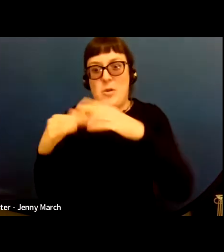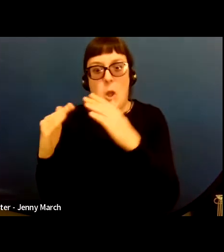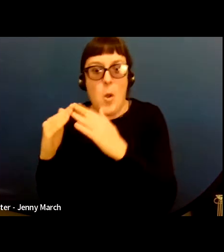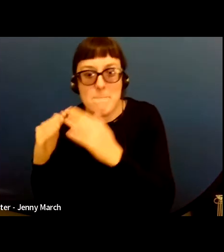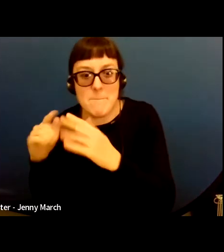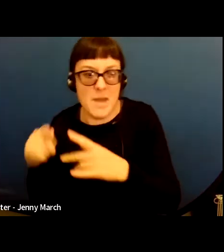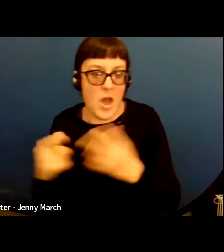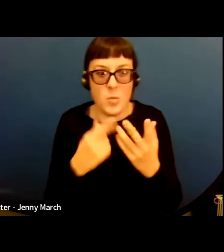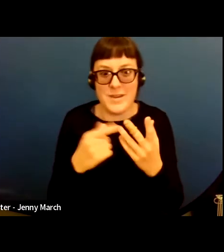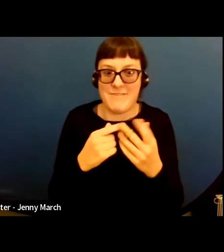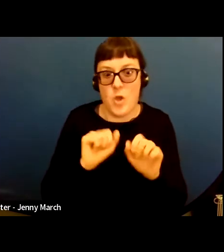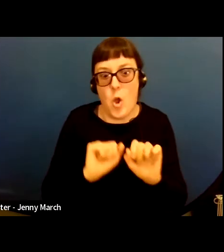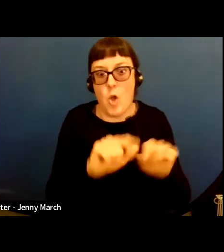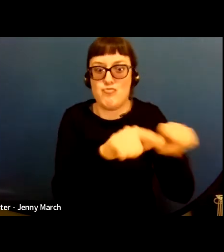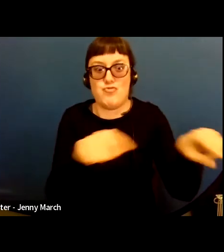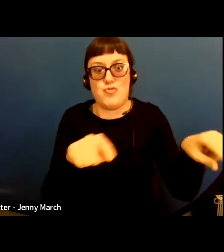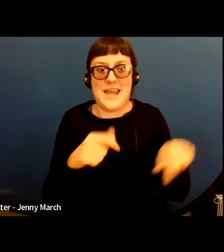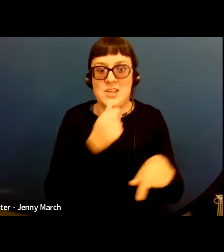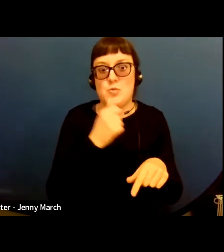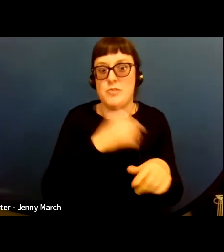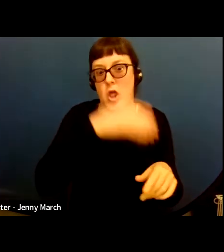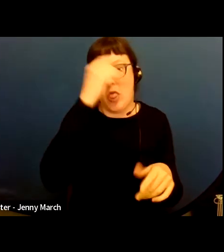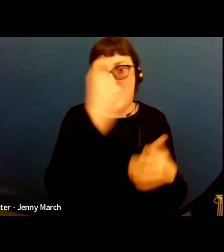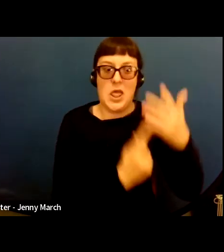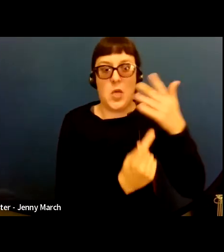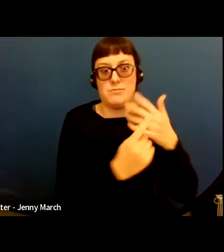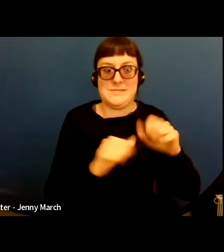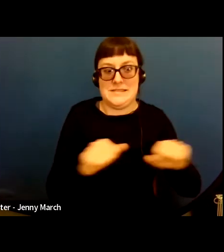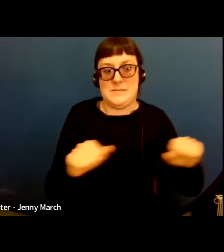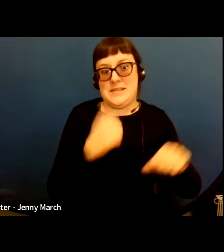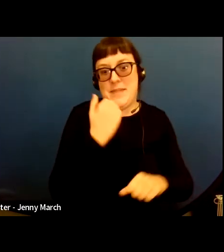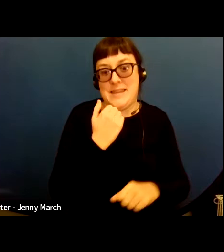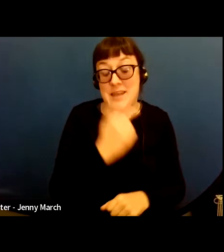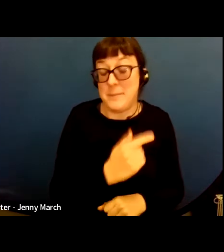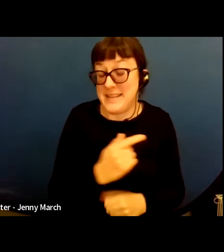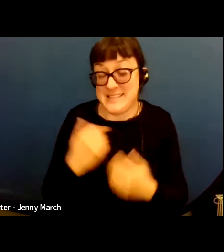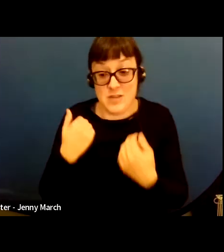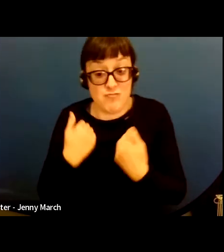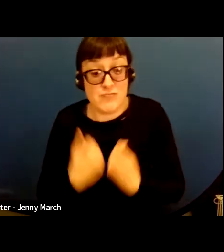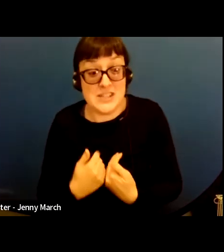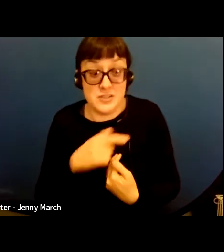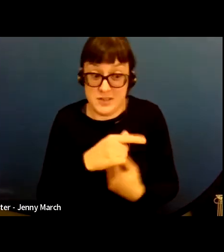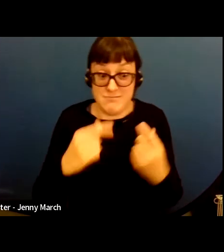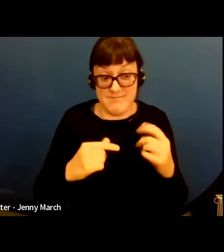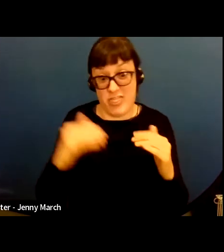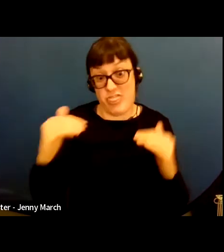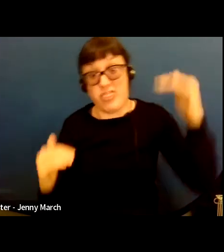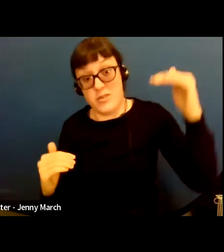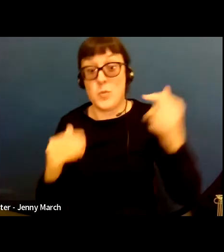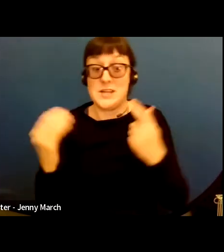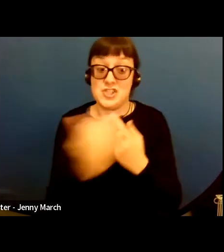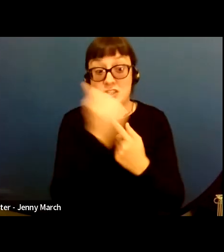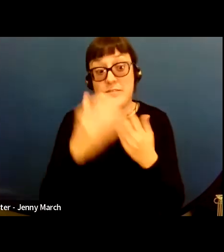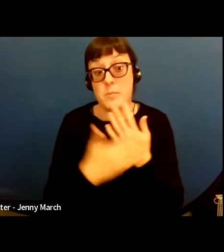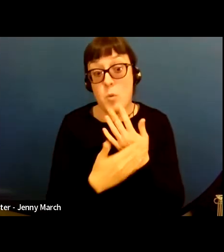they can use as classrooms. And that means that those that are rich will do better in any geography, and that